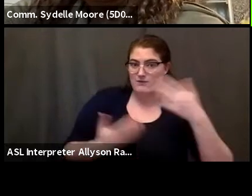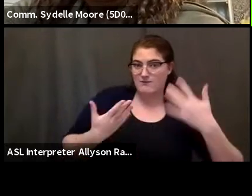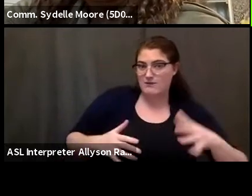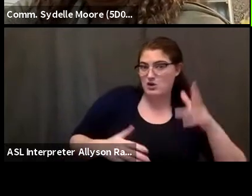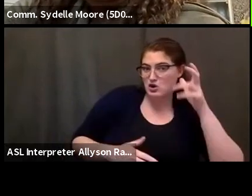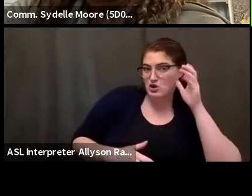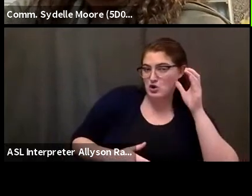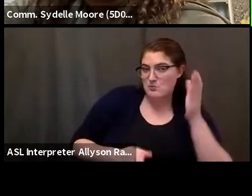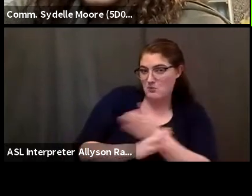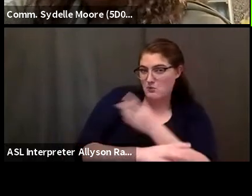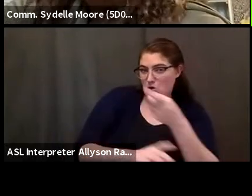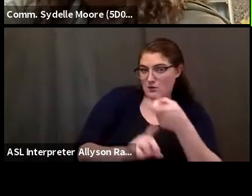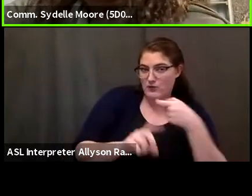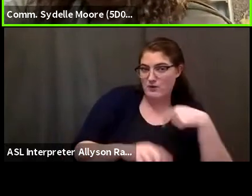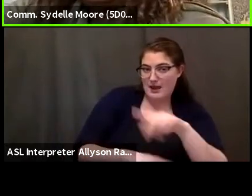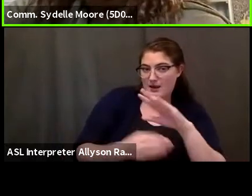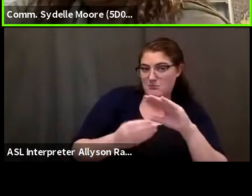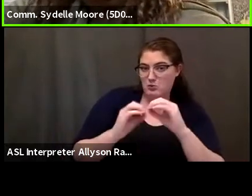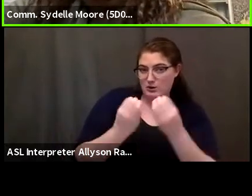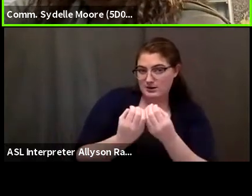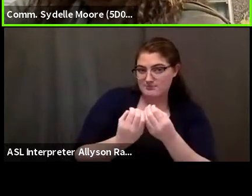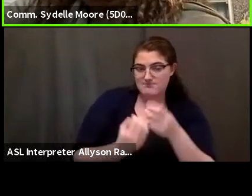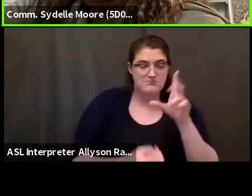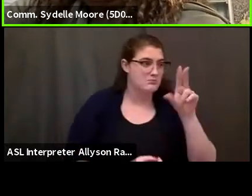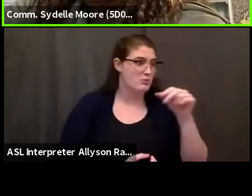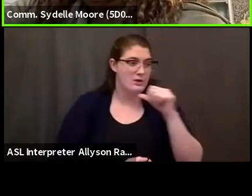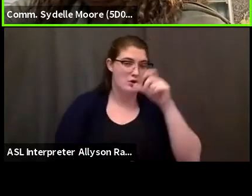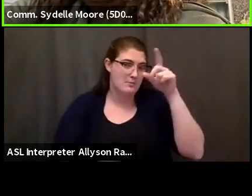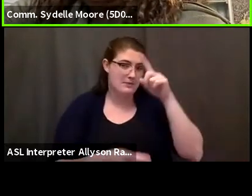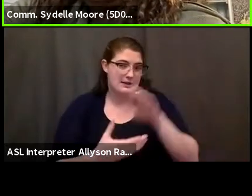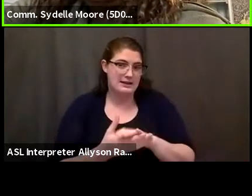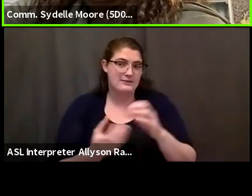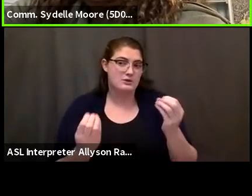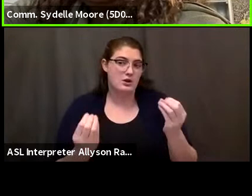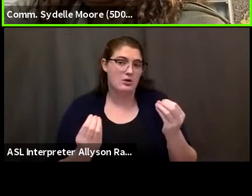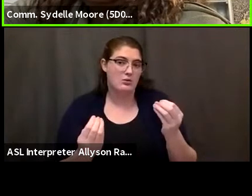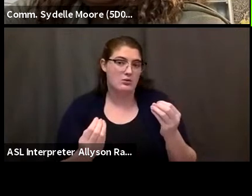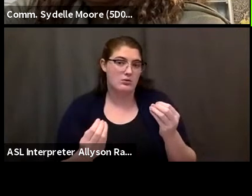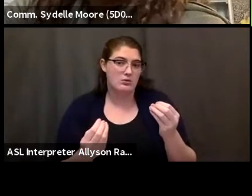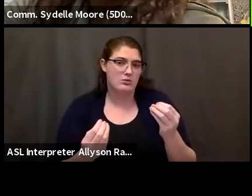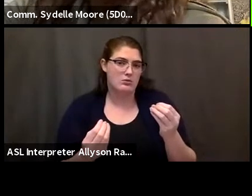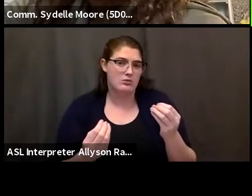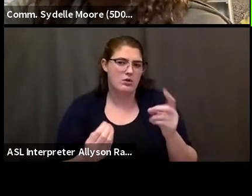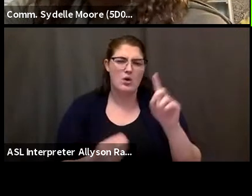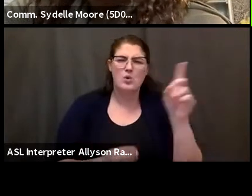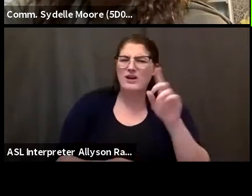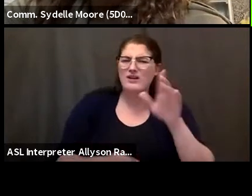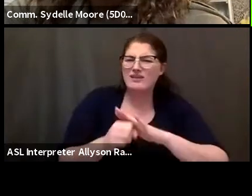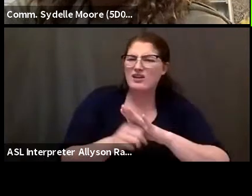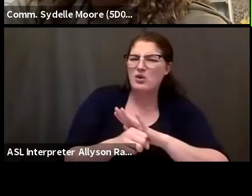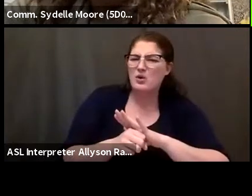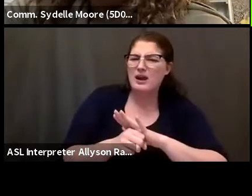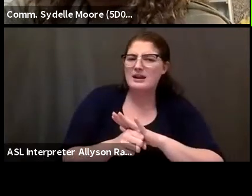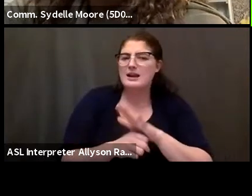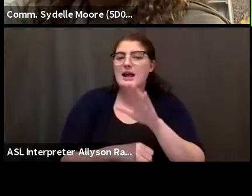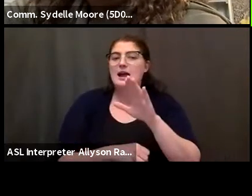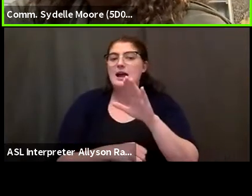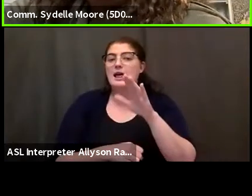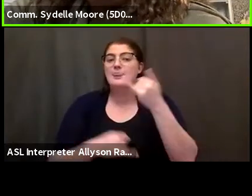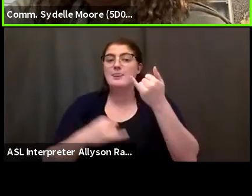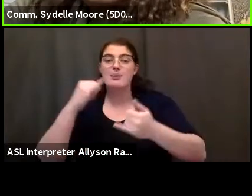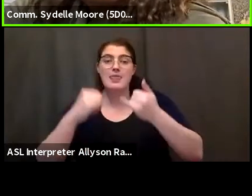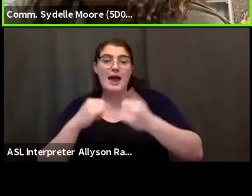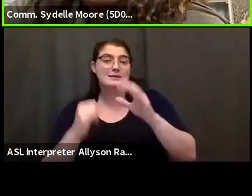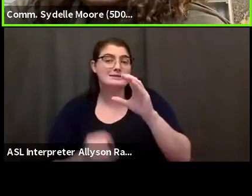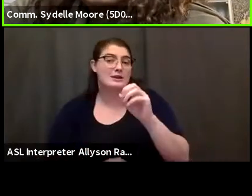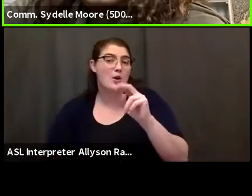correct? I don't believe so, no. No, we didn't. Where are they located? The CON, the last